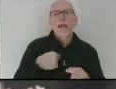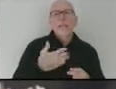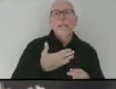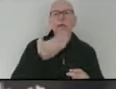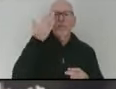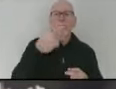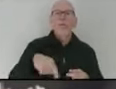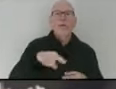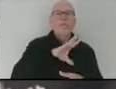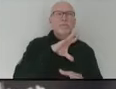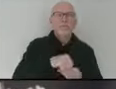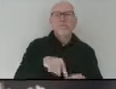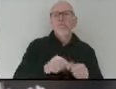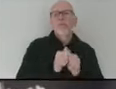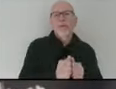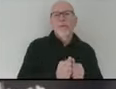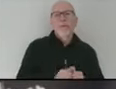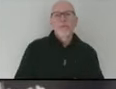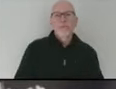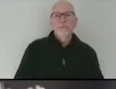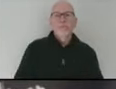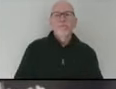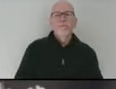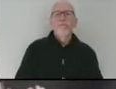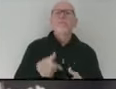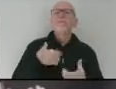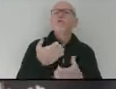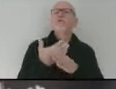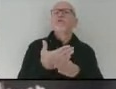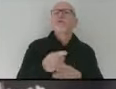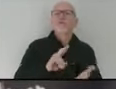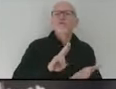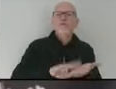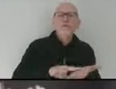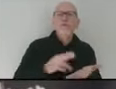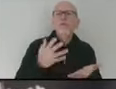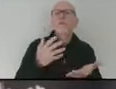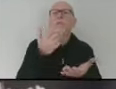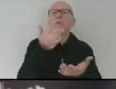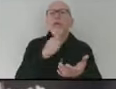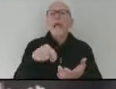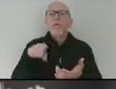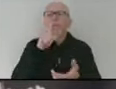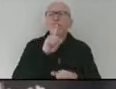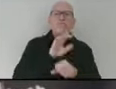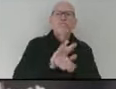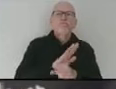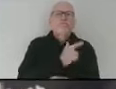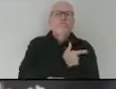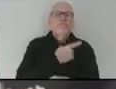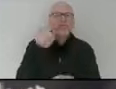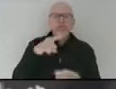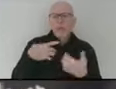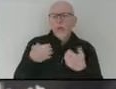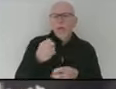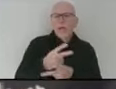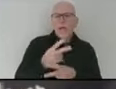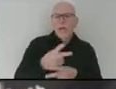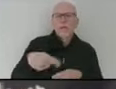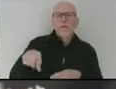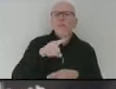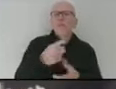in it together. I'd first like to share that nurses and anyone who's dedicated themselves to a life of healthcare are risers, in